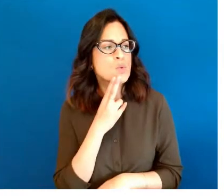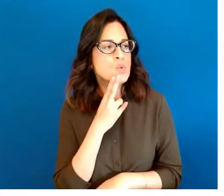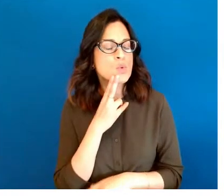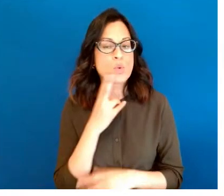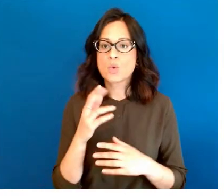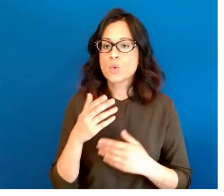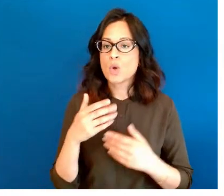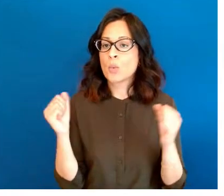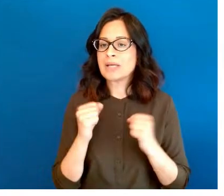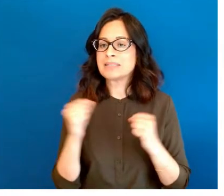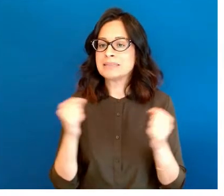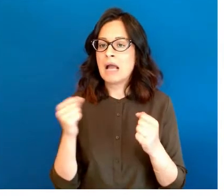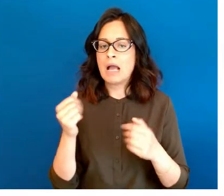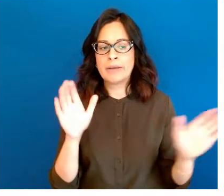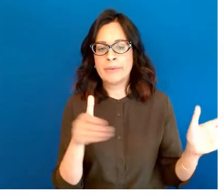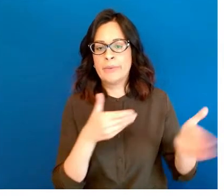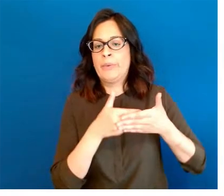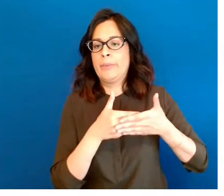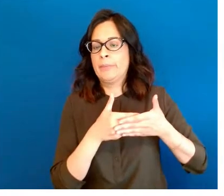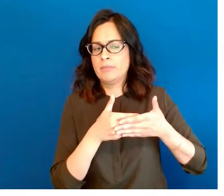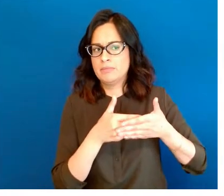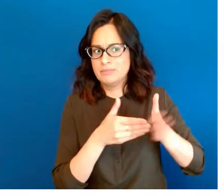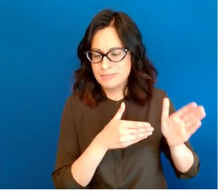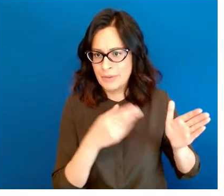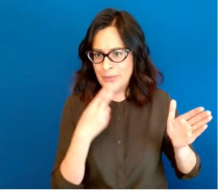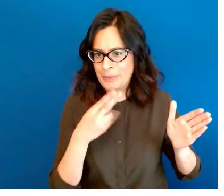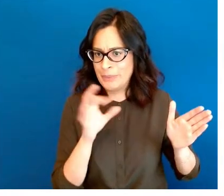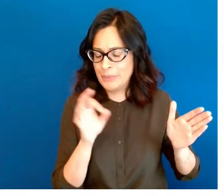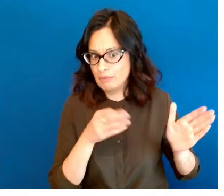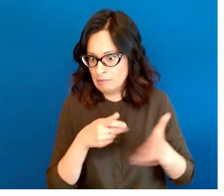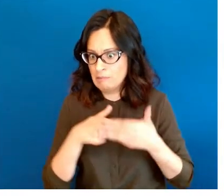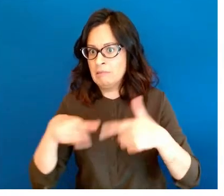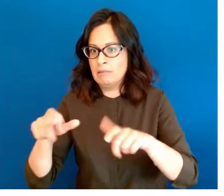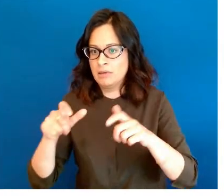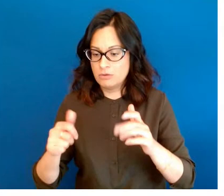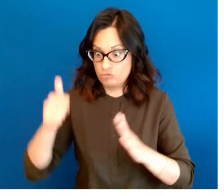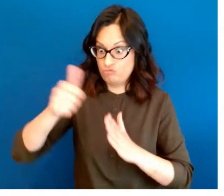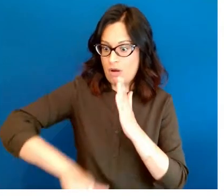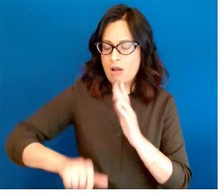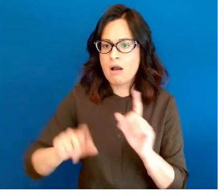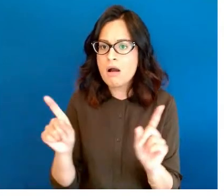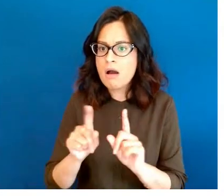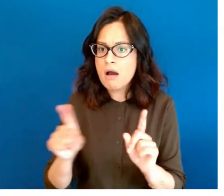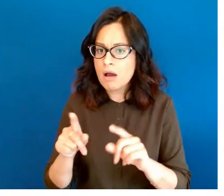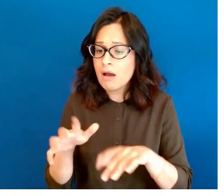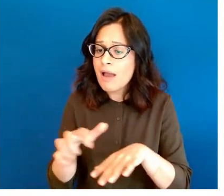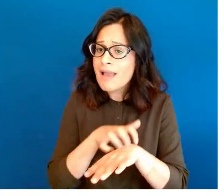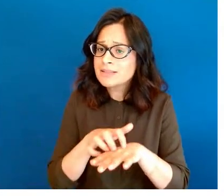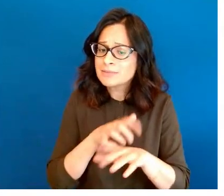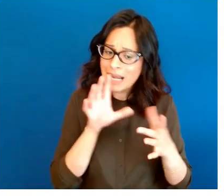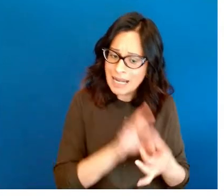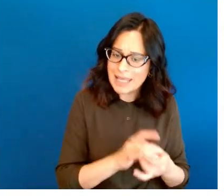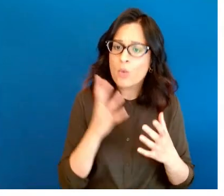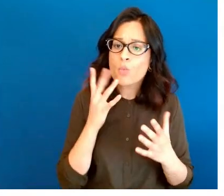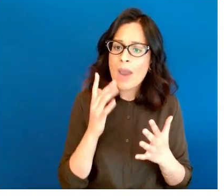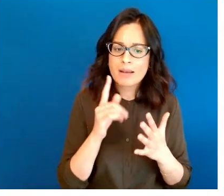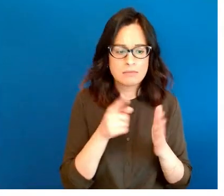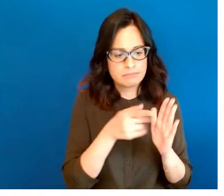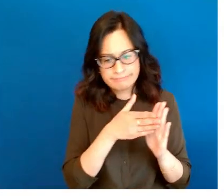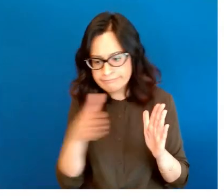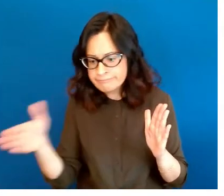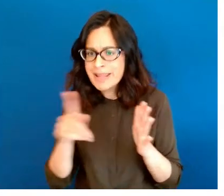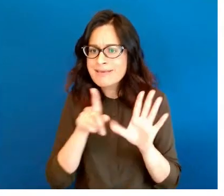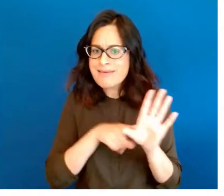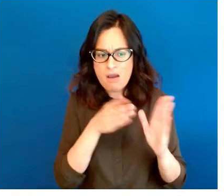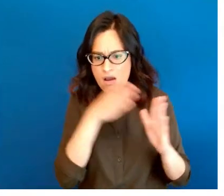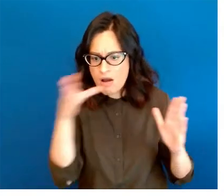windows. So eczema and its triggers can be very seasonal, but seasonality does not